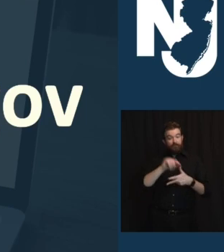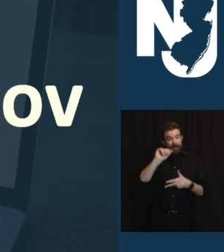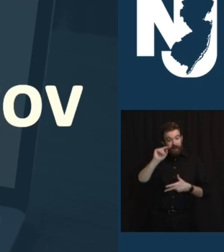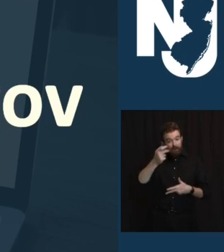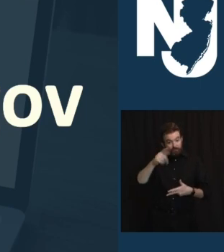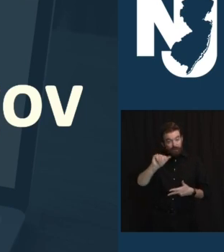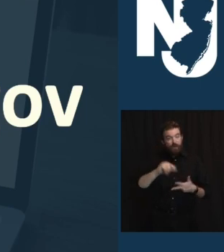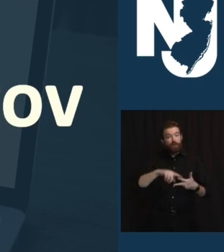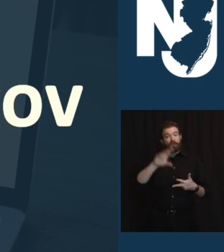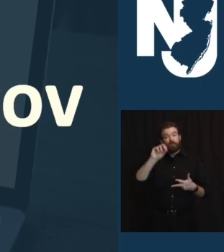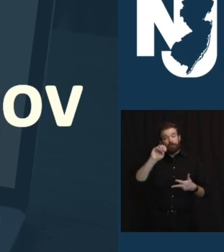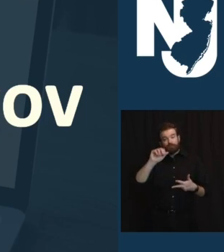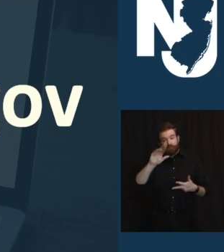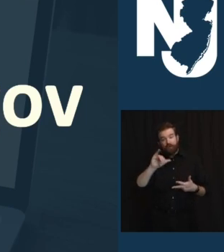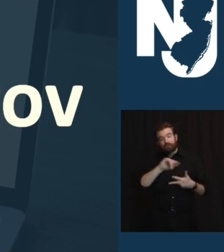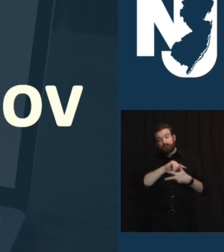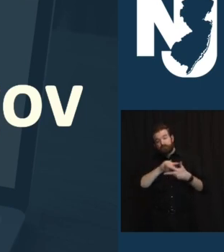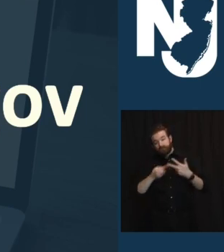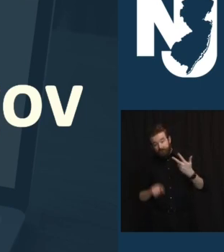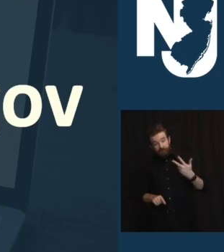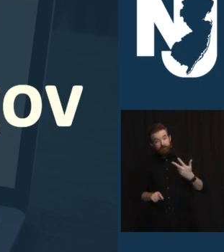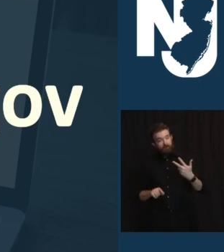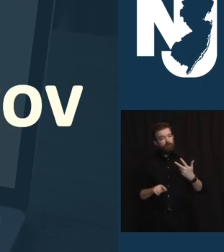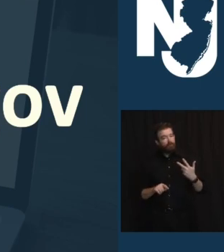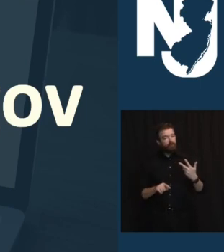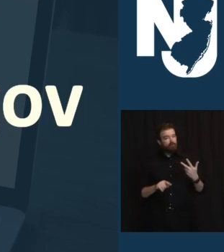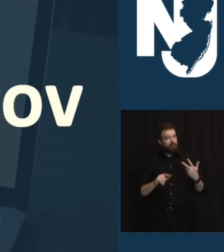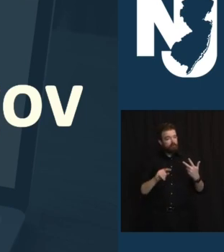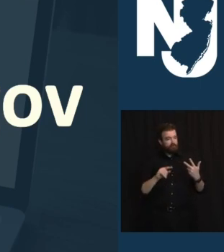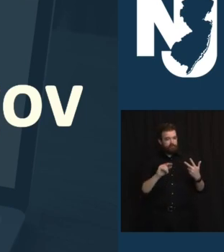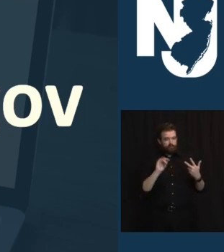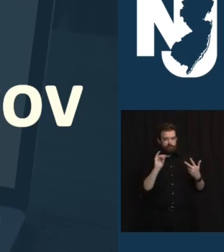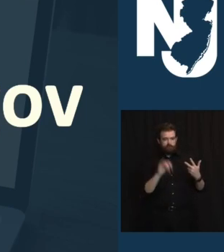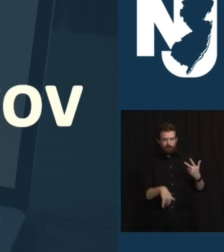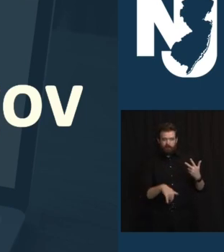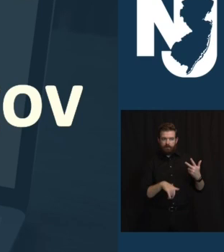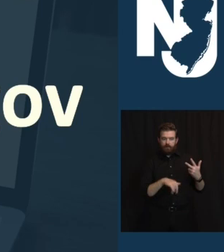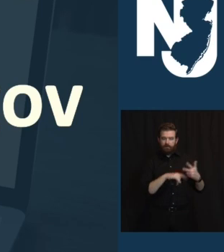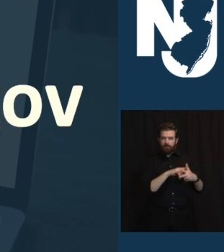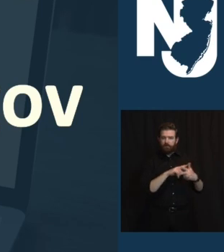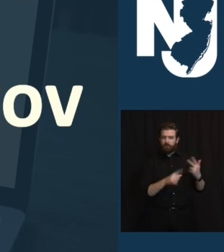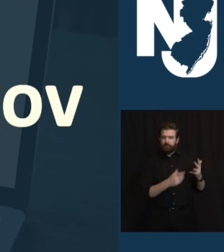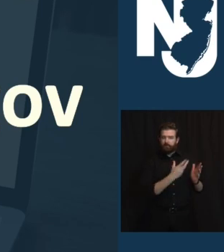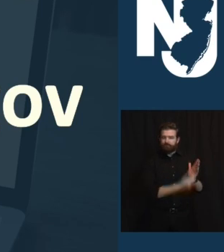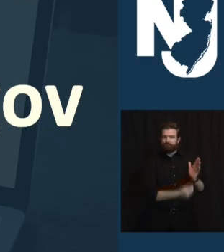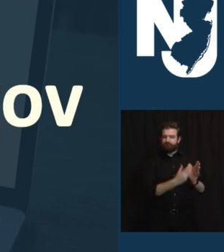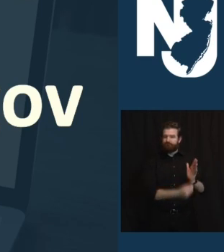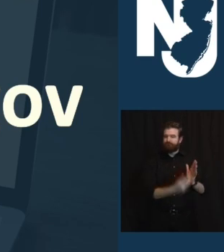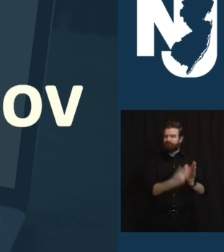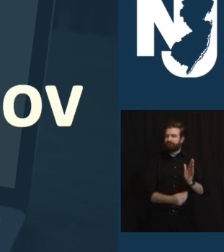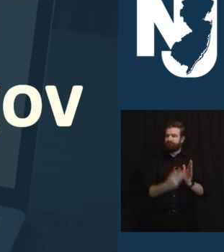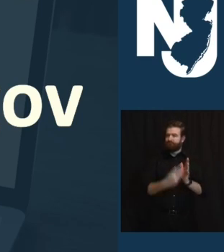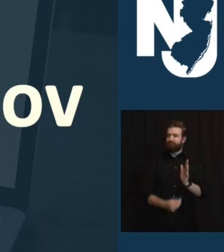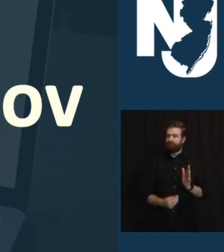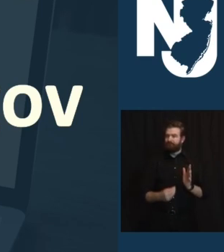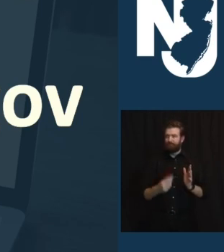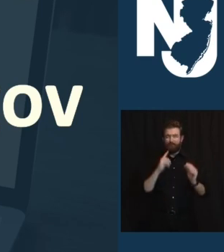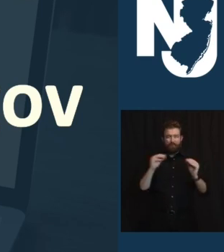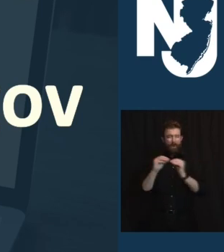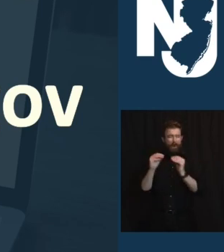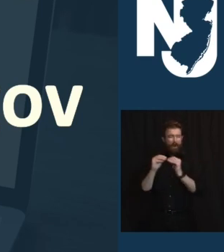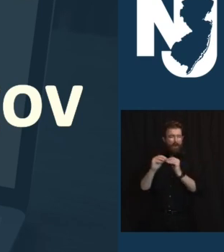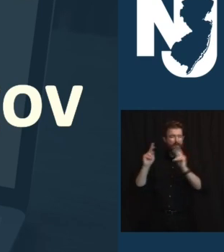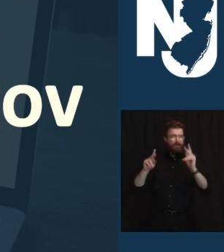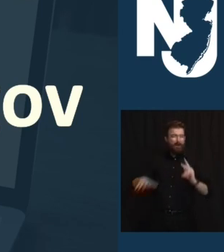more. We honor each of their lives. We remember their contributions to our state, and we will always remember them. And the